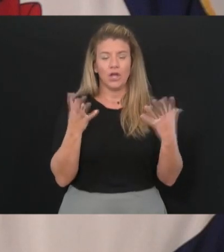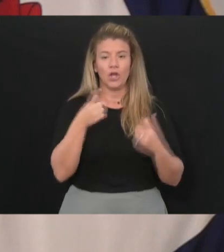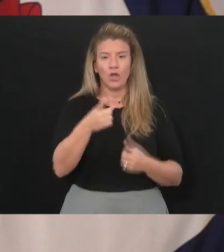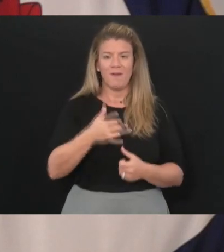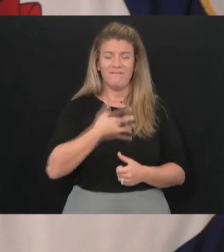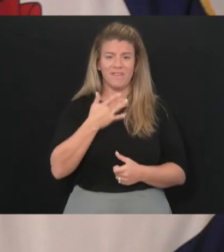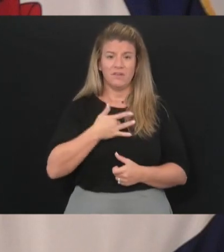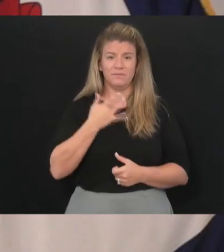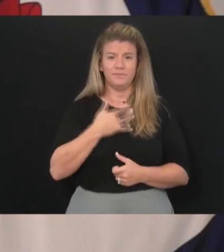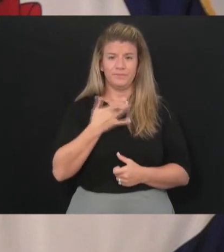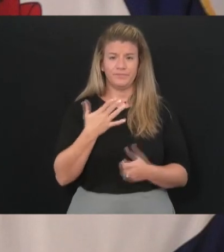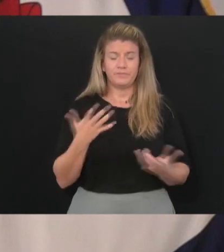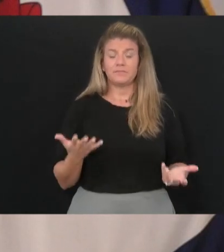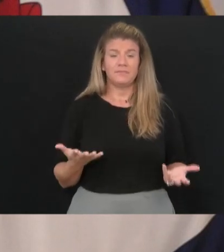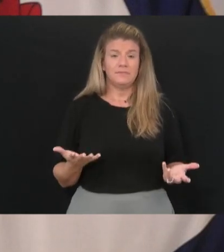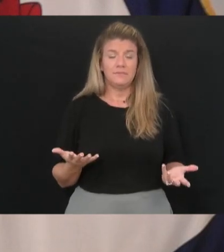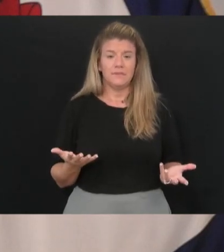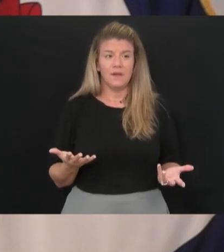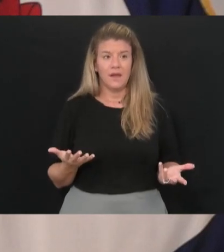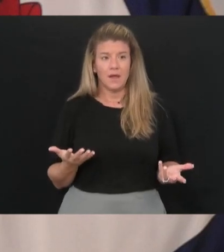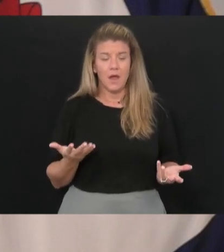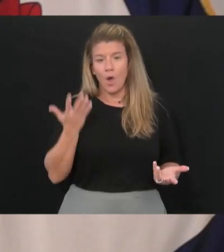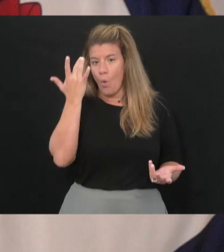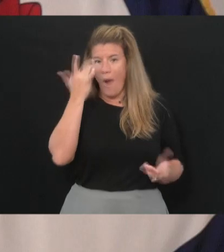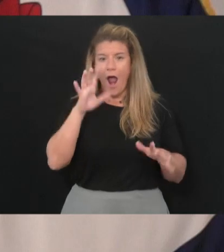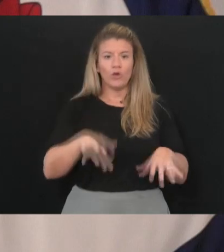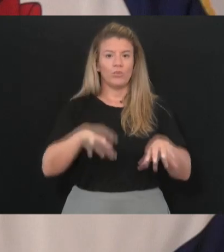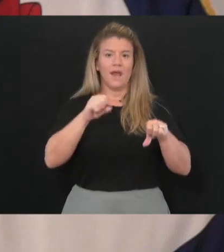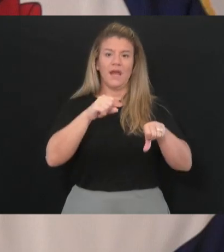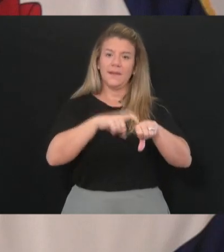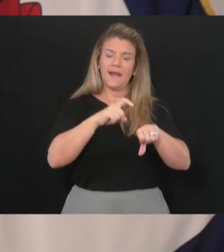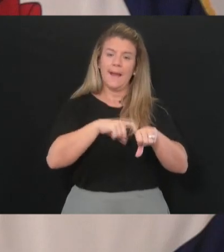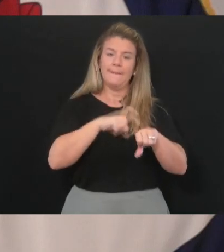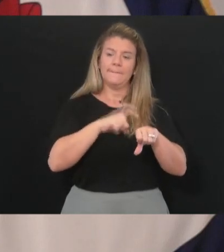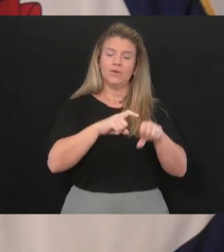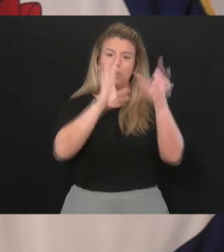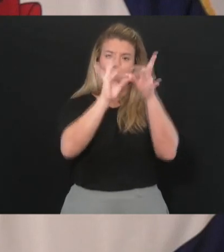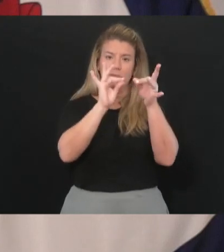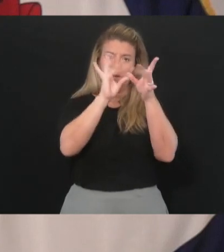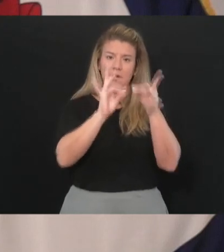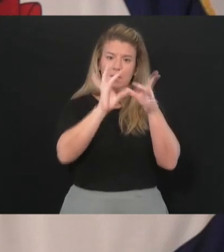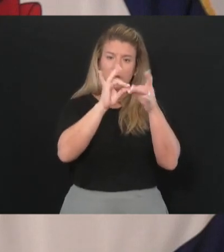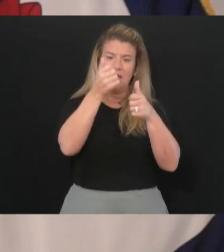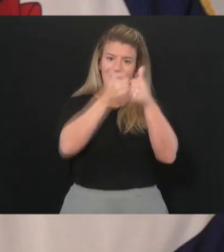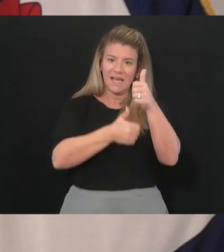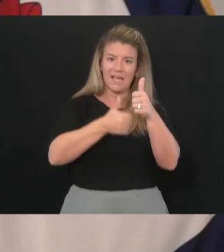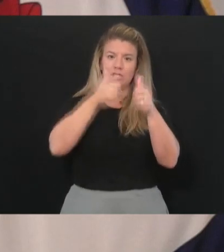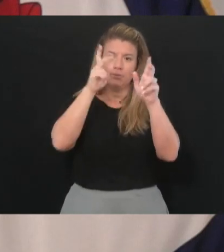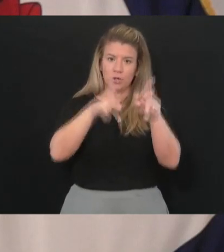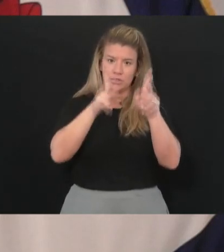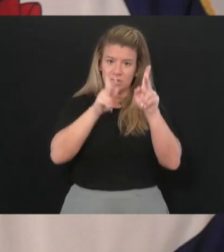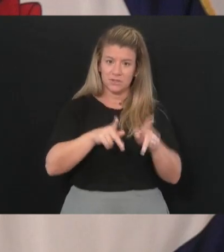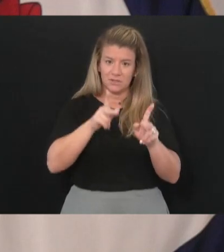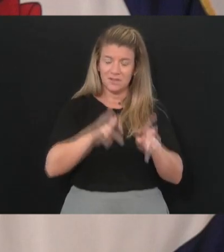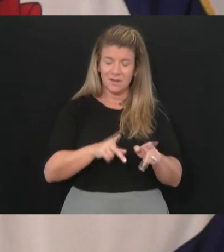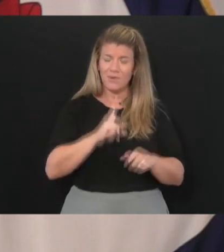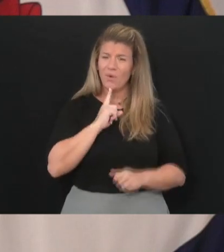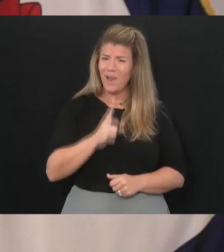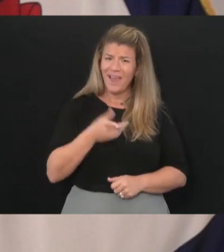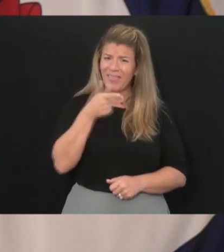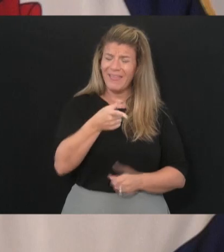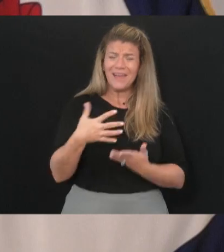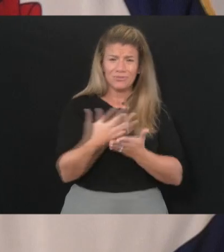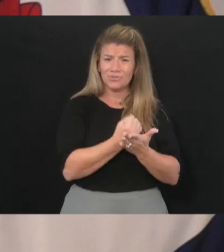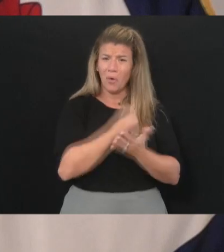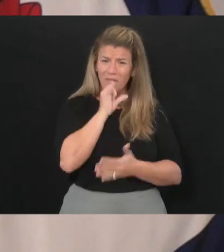well, why take all the time to read through all these and everything? Well, do they not at least